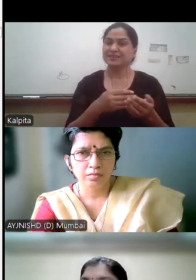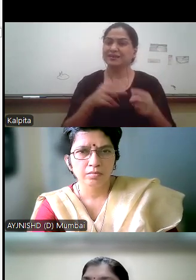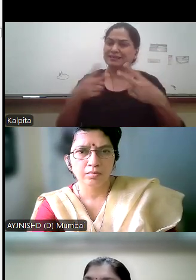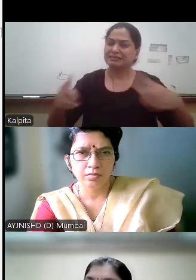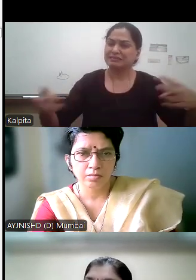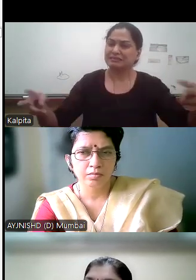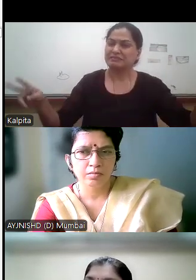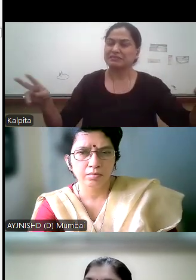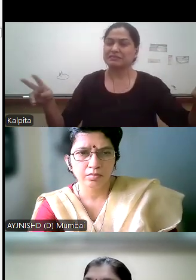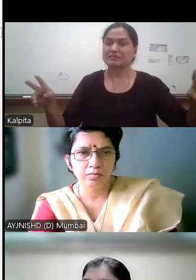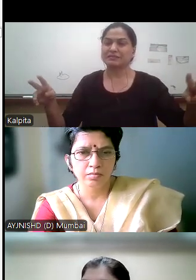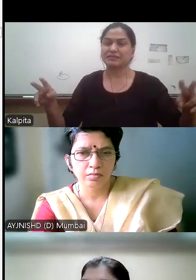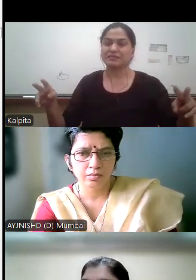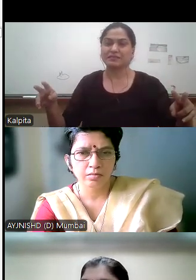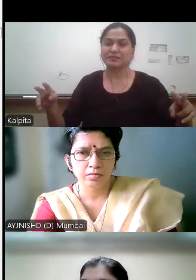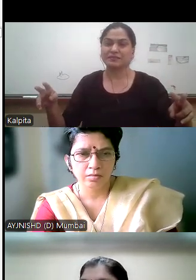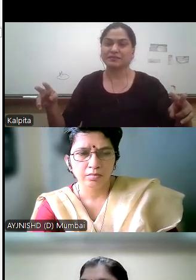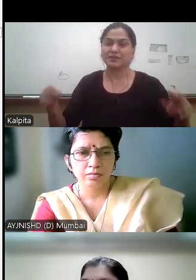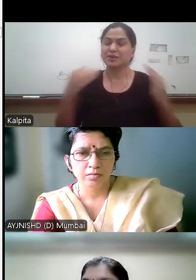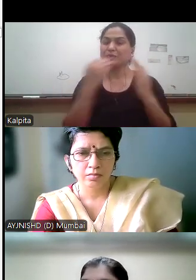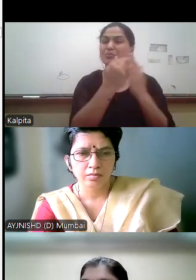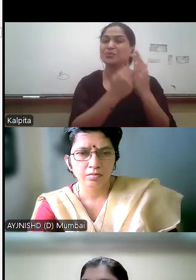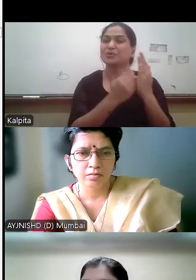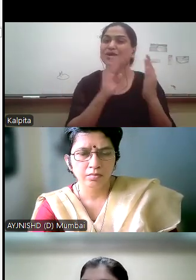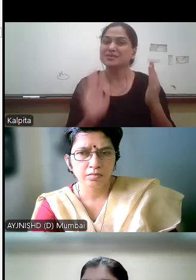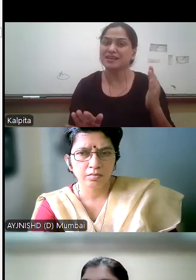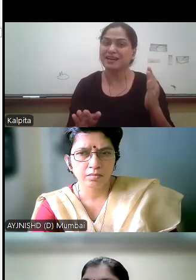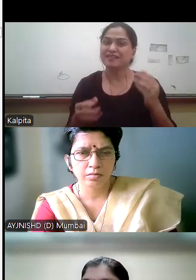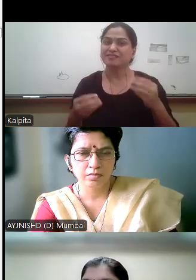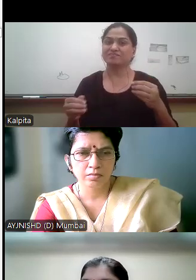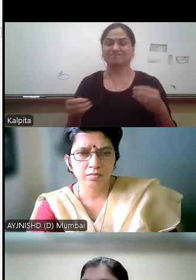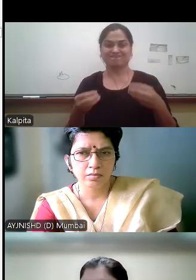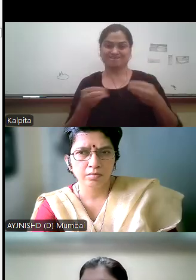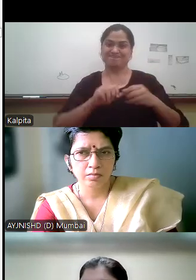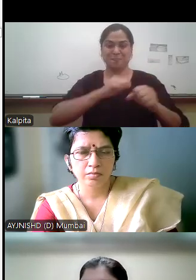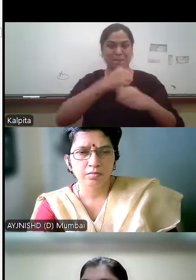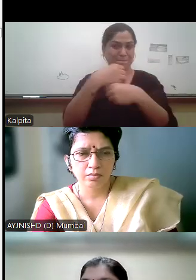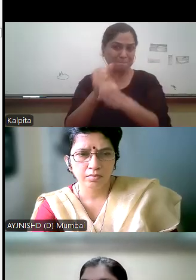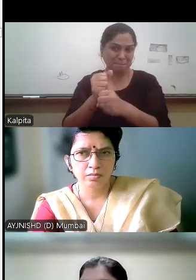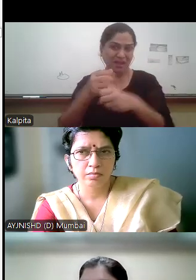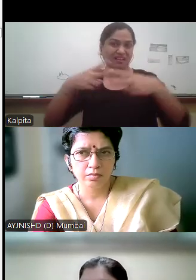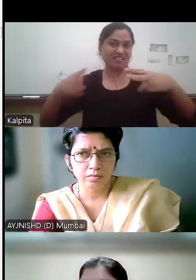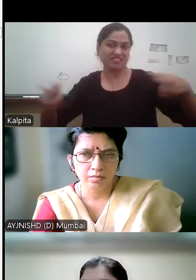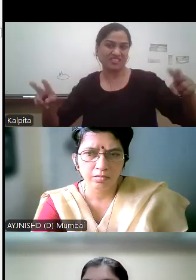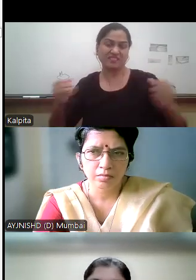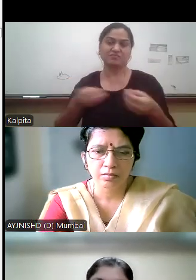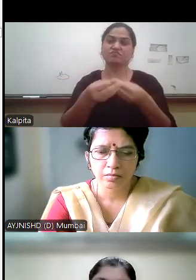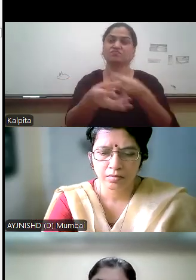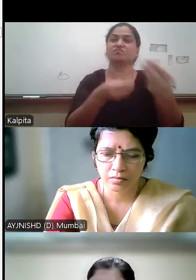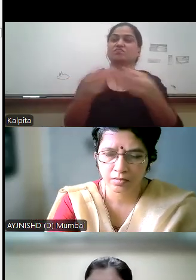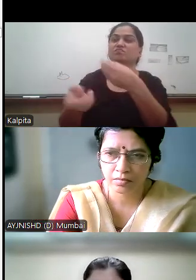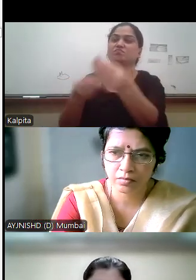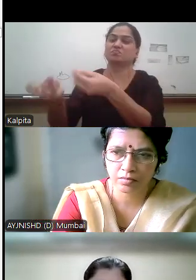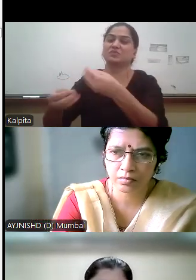fairs. So whatever things they have made, they can go and sell out in this mela. So this is to encourage them self-independence, to